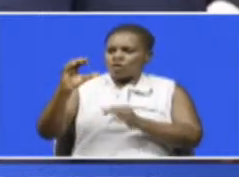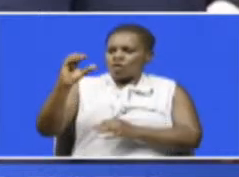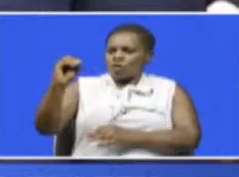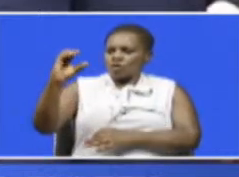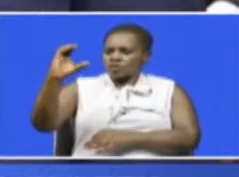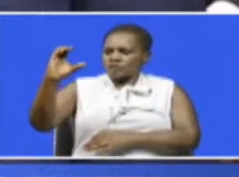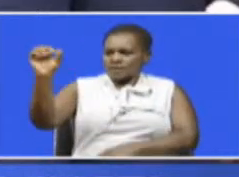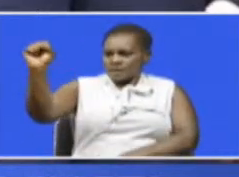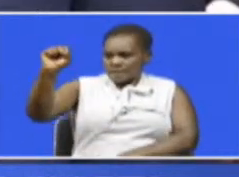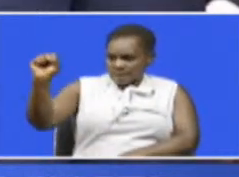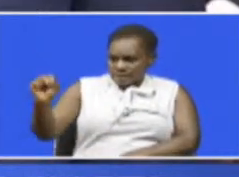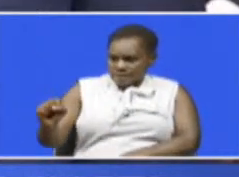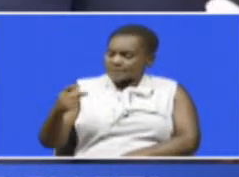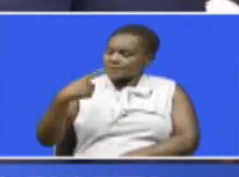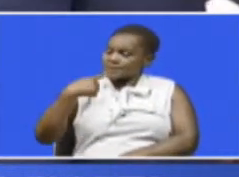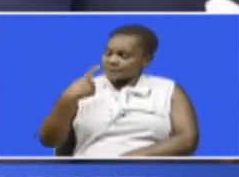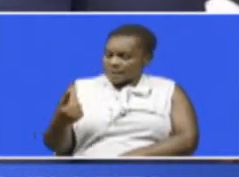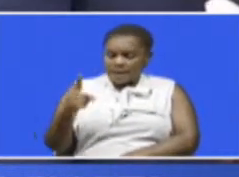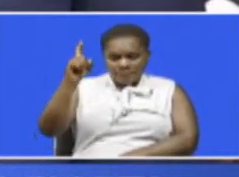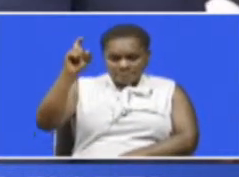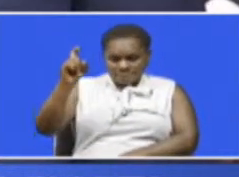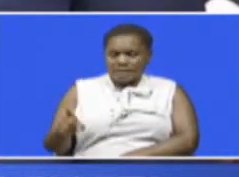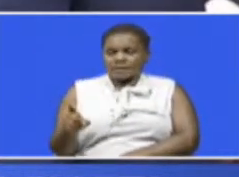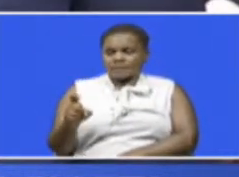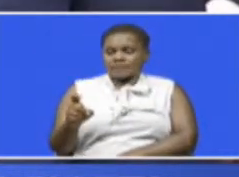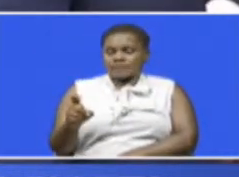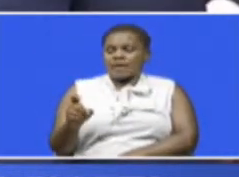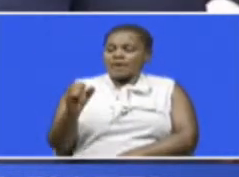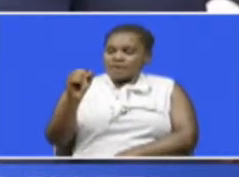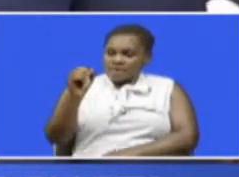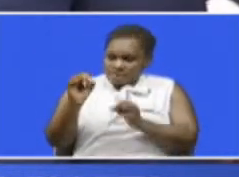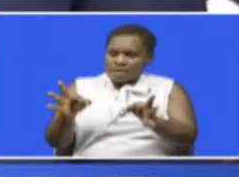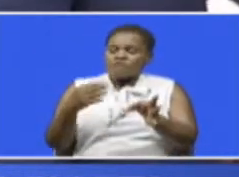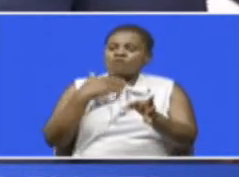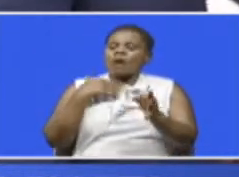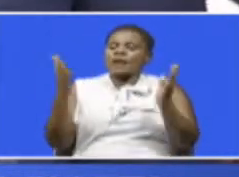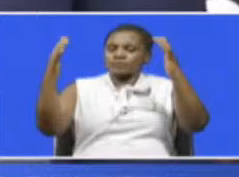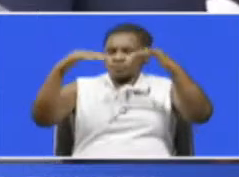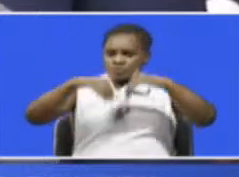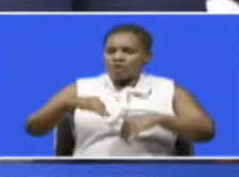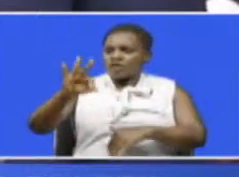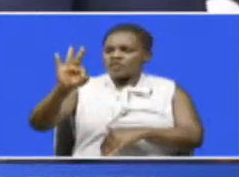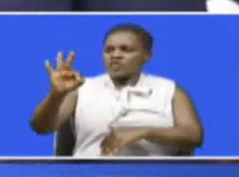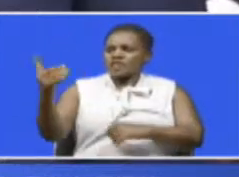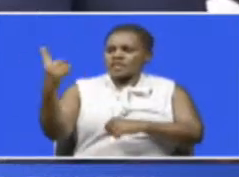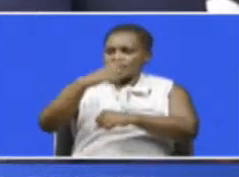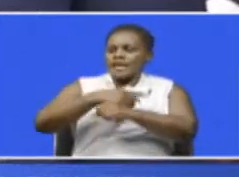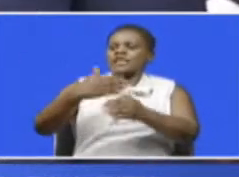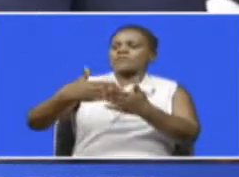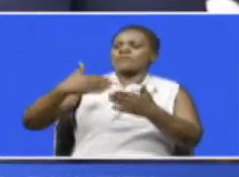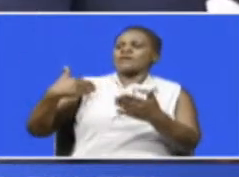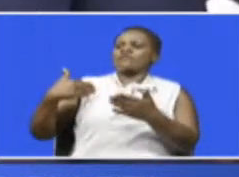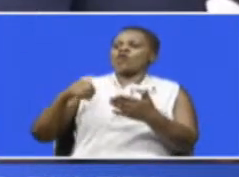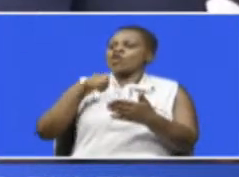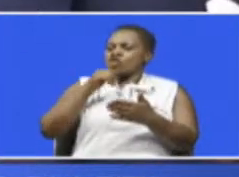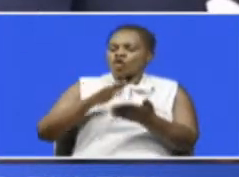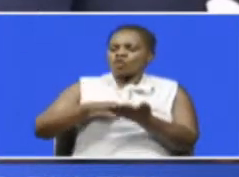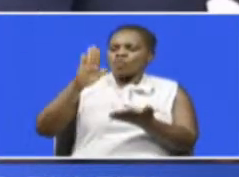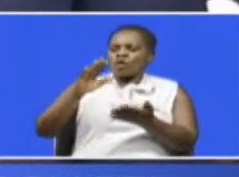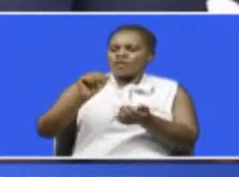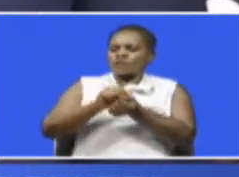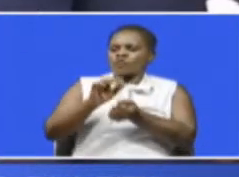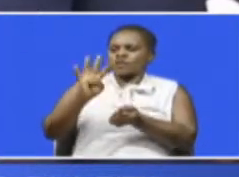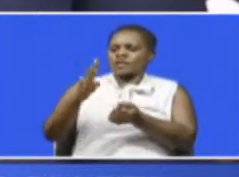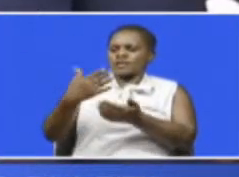station OCA, that is OCS, of such intent at least 3 days, but not more than 14 days before